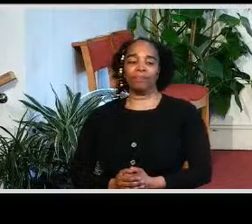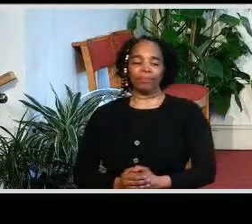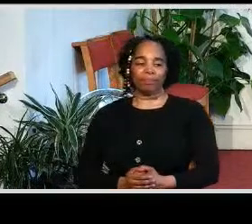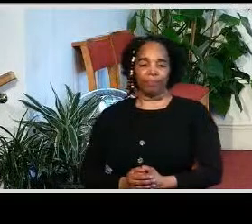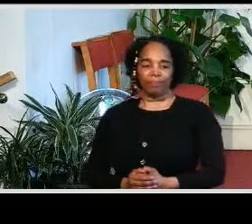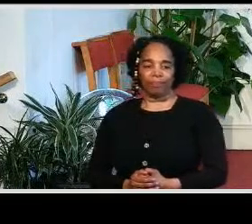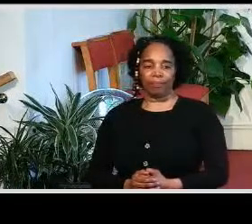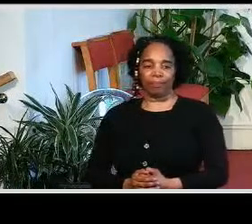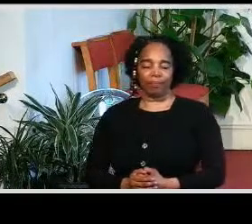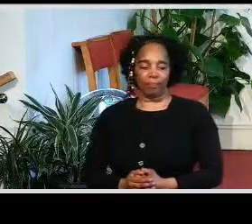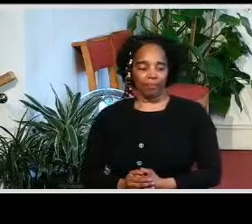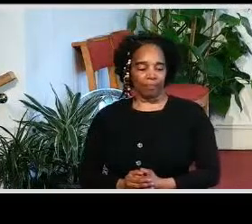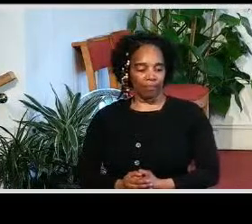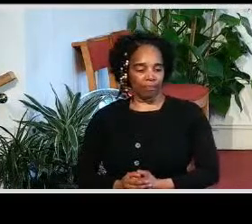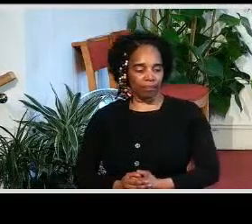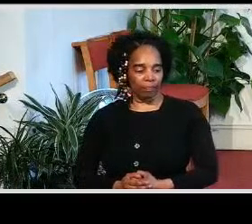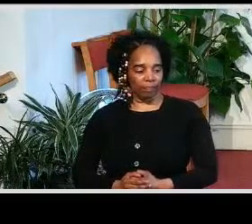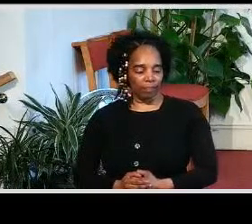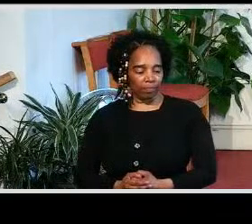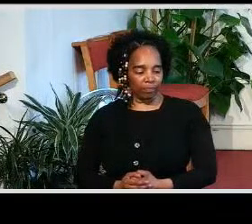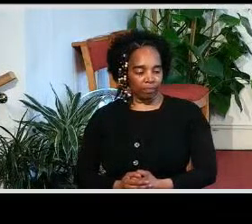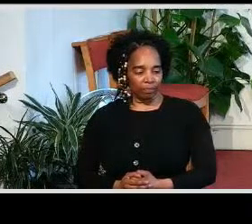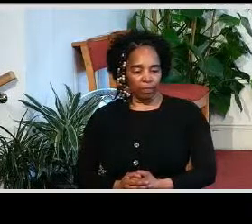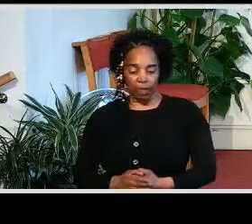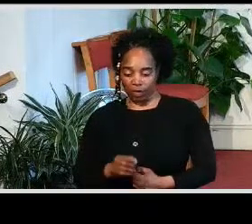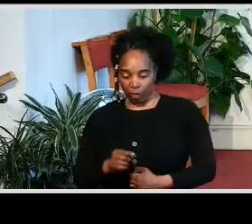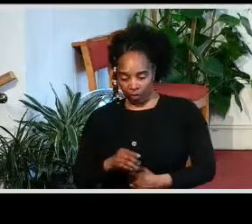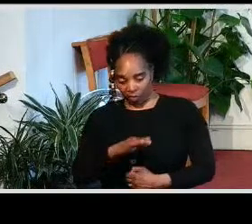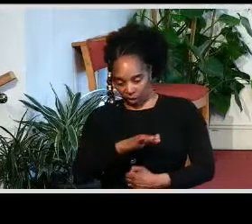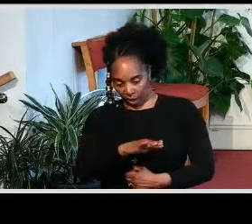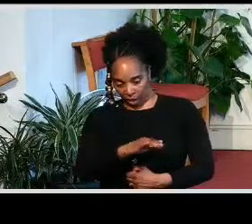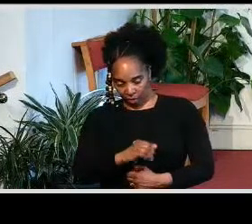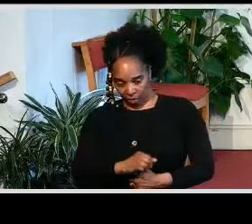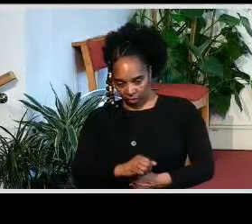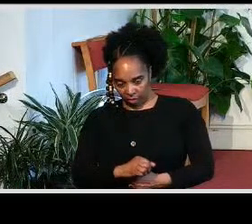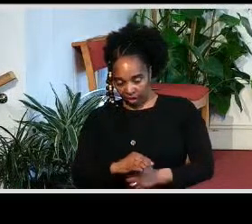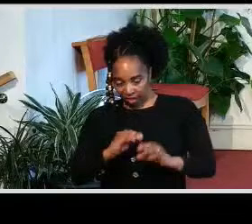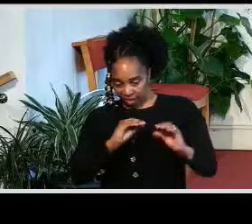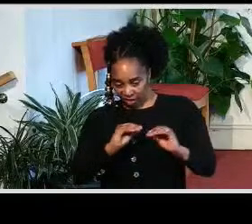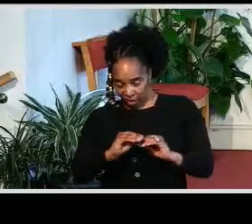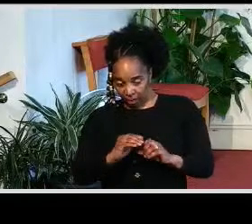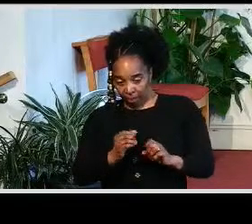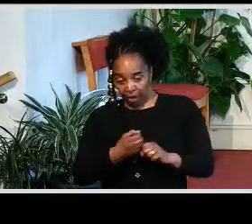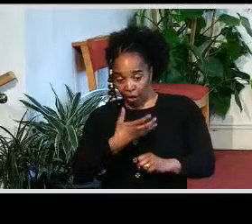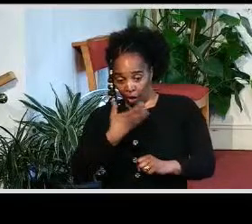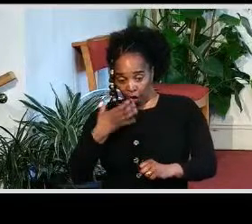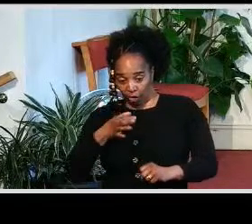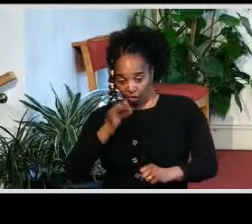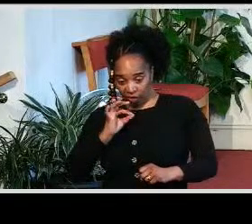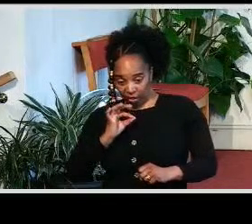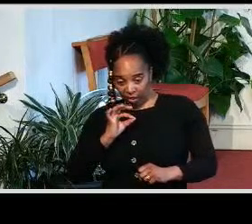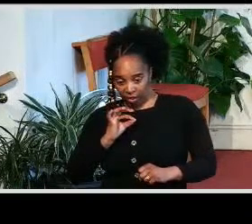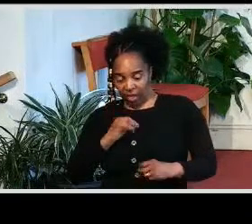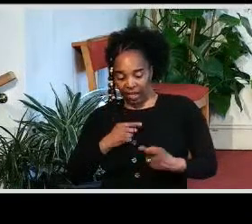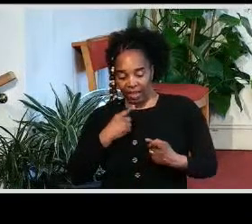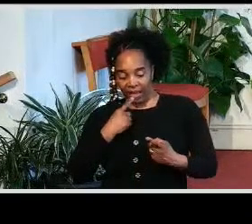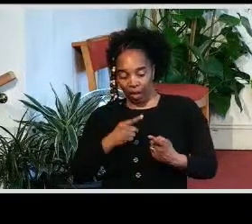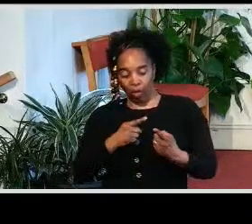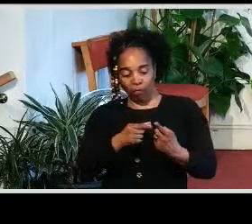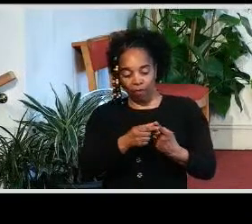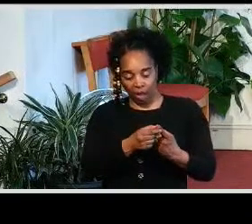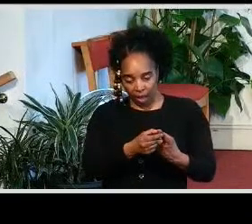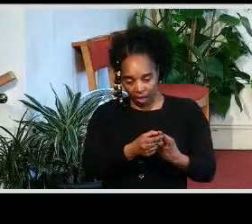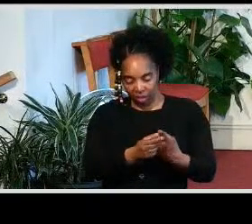units that we have is if you're teaching someone to make a hot drink, you give them 2 steps at a time,